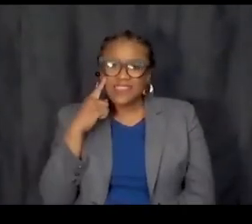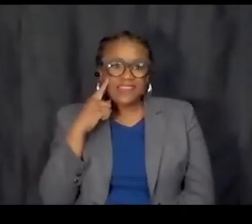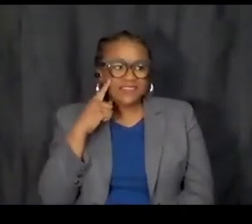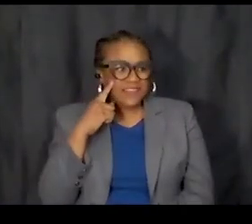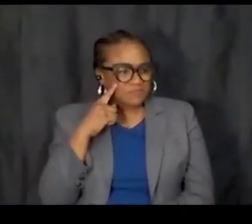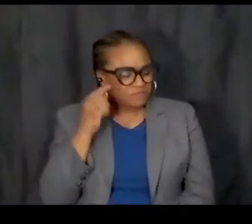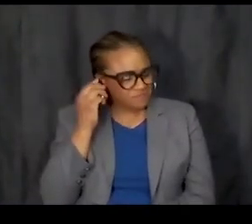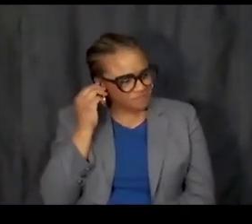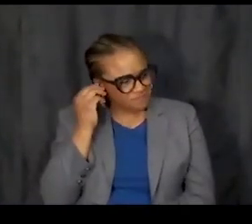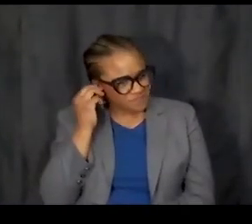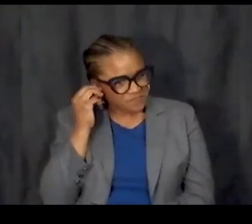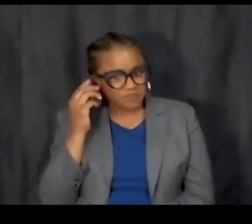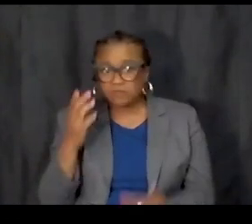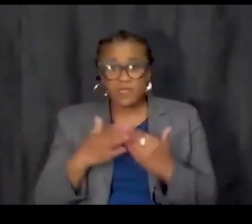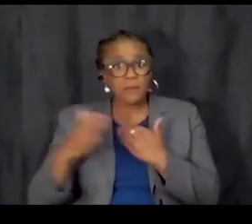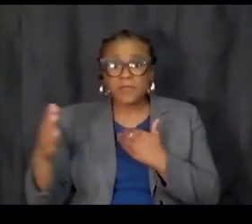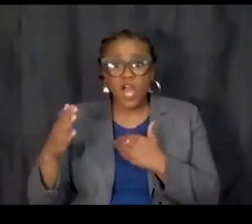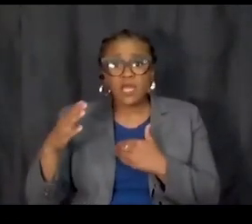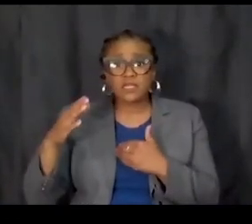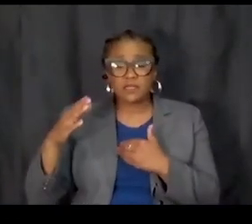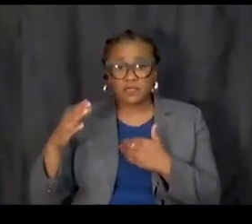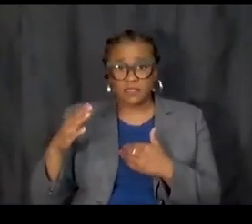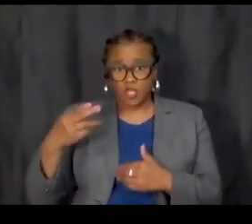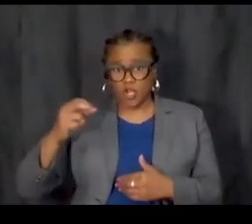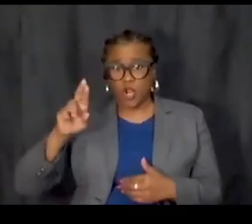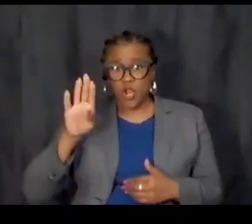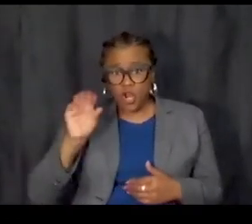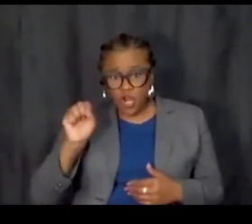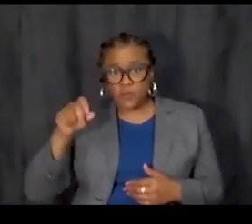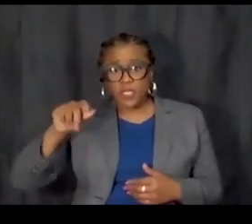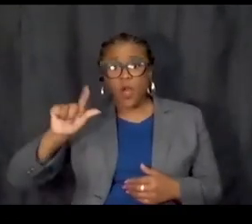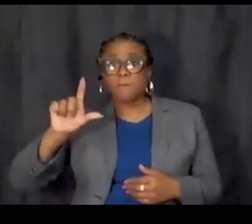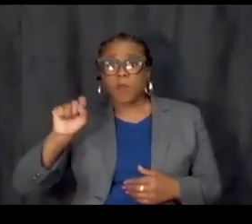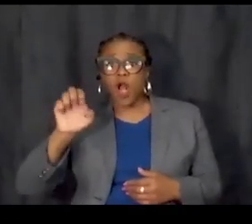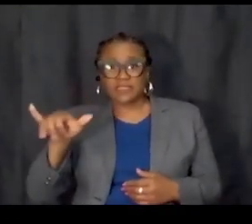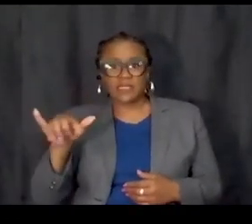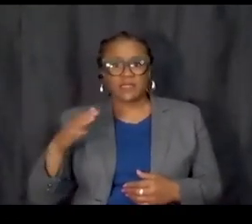Erb's palsy, which I had a script, you know, that I was sent to school to disclose, like, you know,